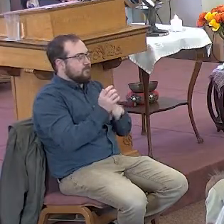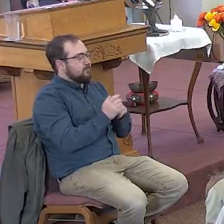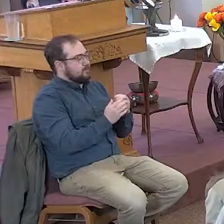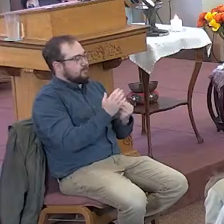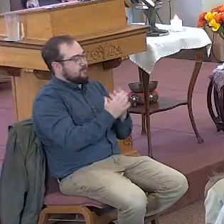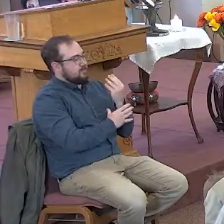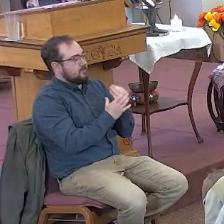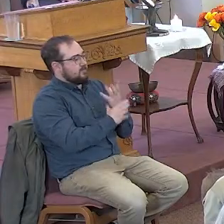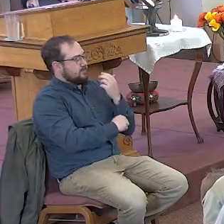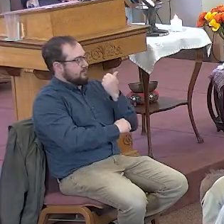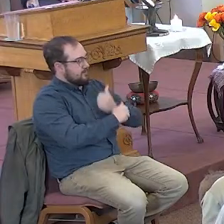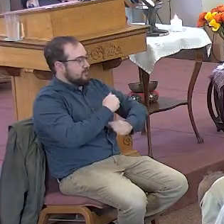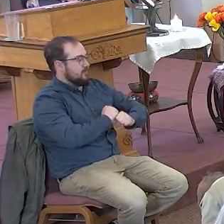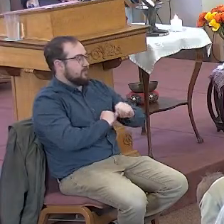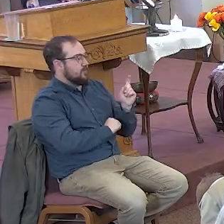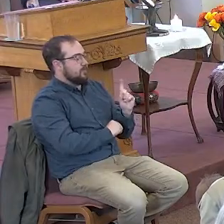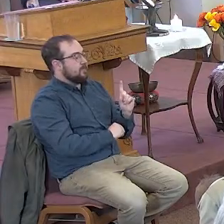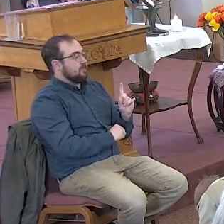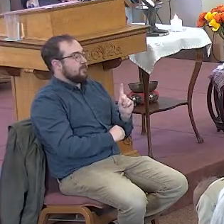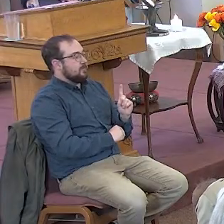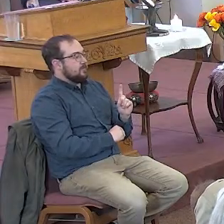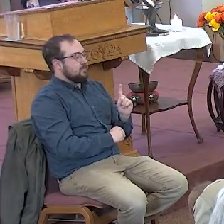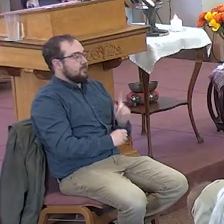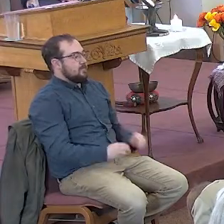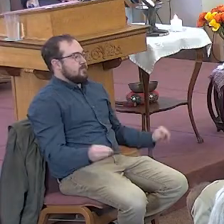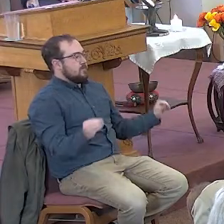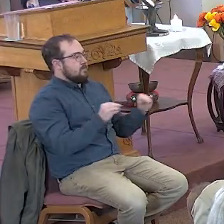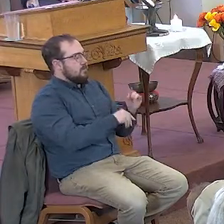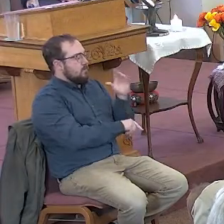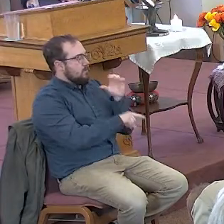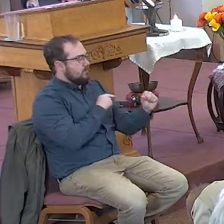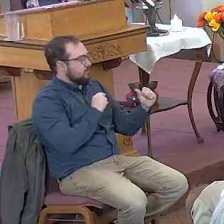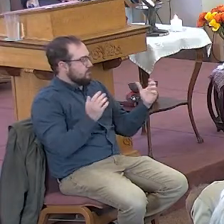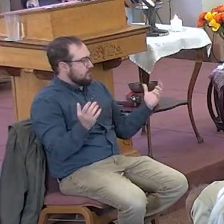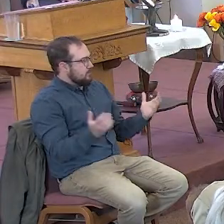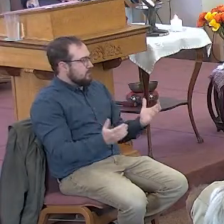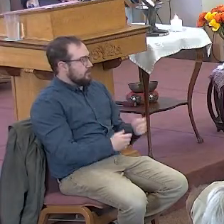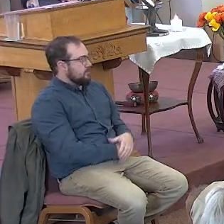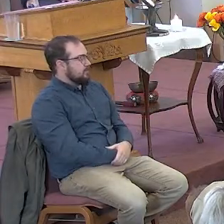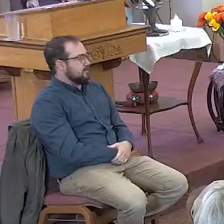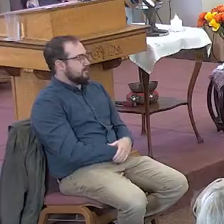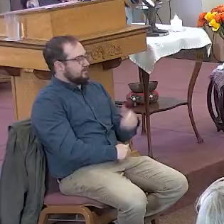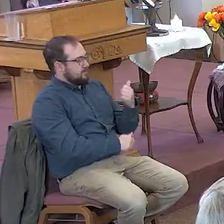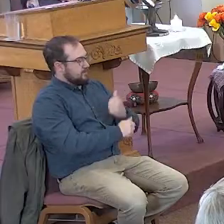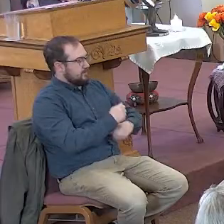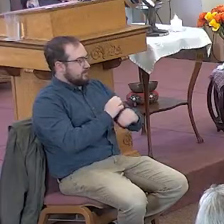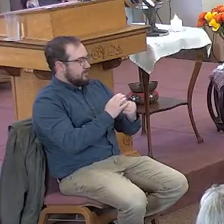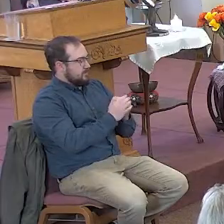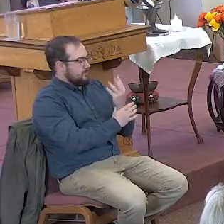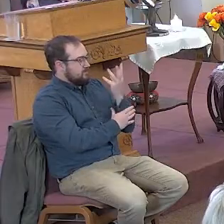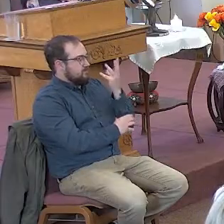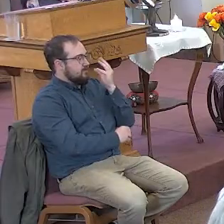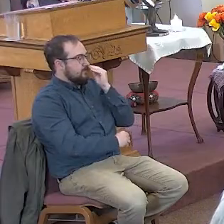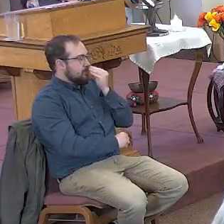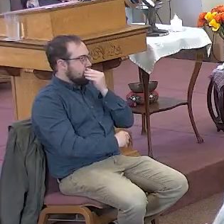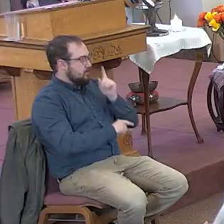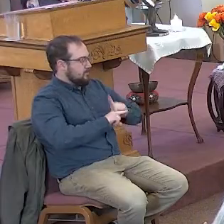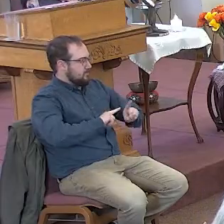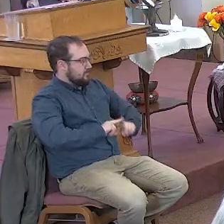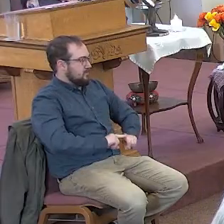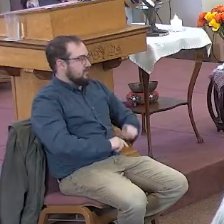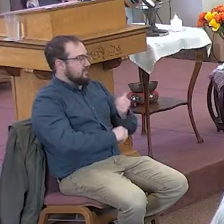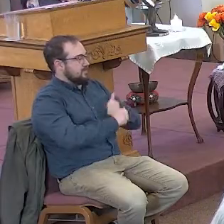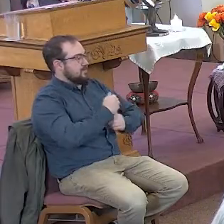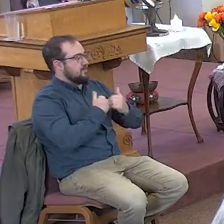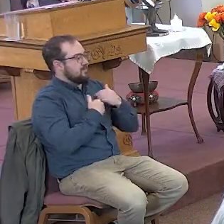everywhere. And what is even more amazing is that every flower is different. Each has its